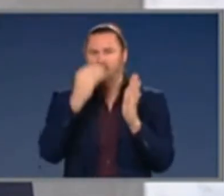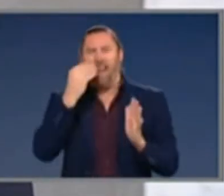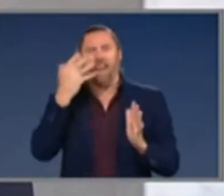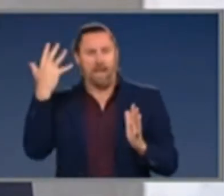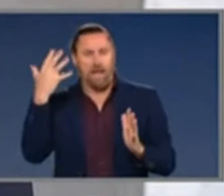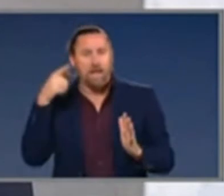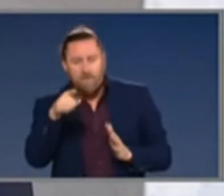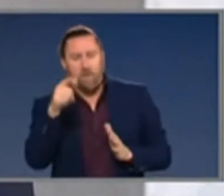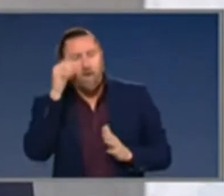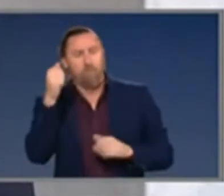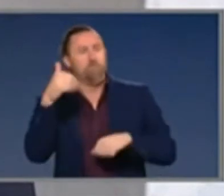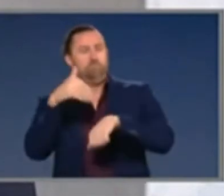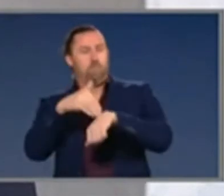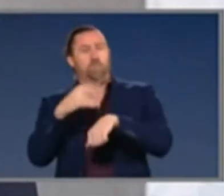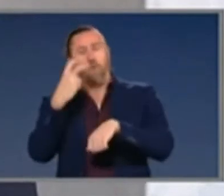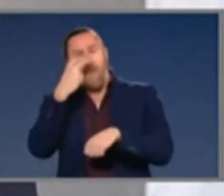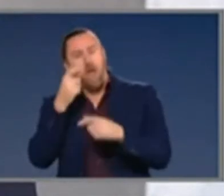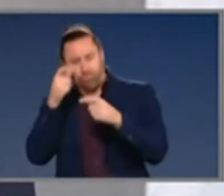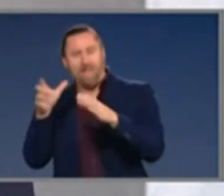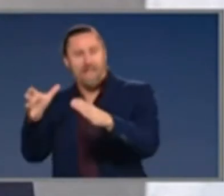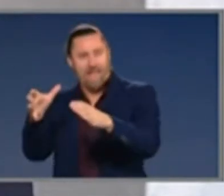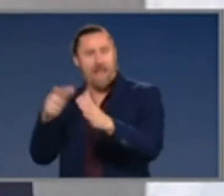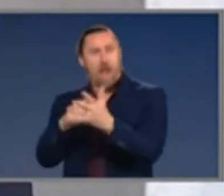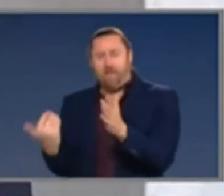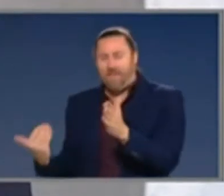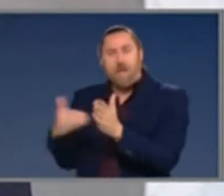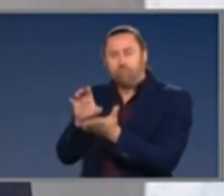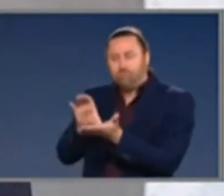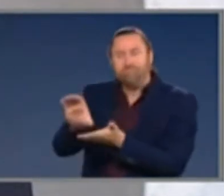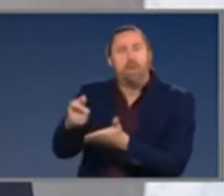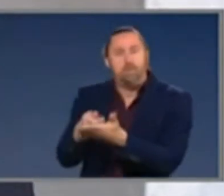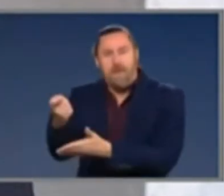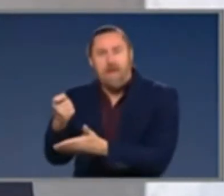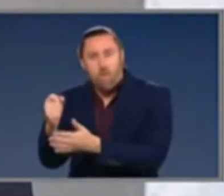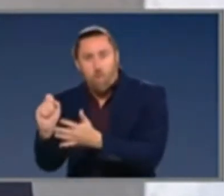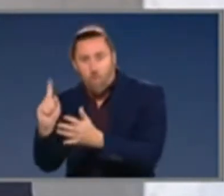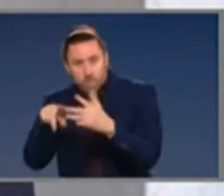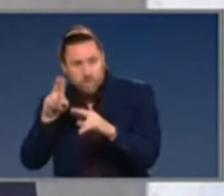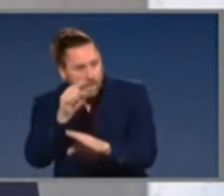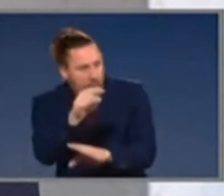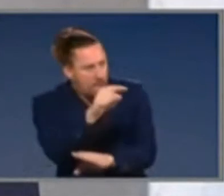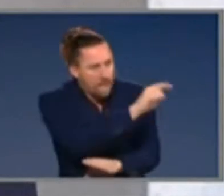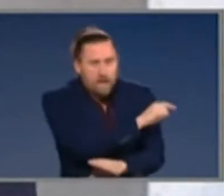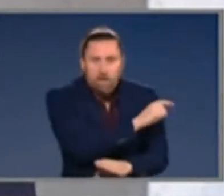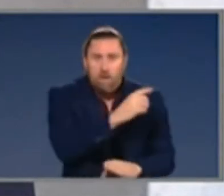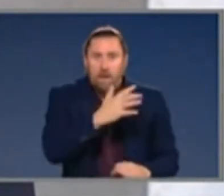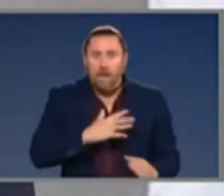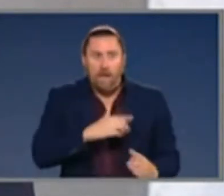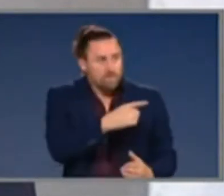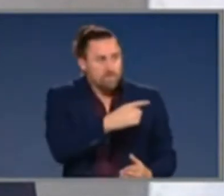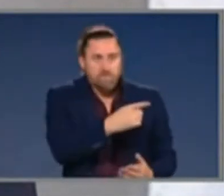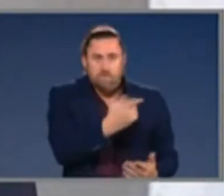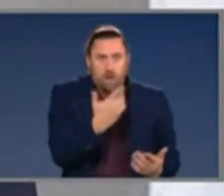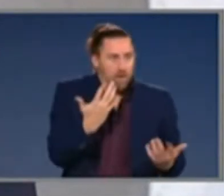issue. You've resolved the issue in aged care, but extending pandemic leave to others to ensure they aren't at work if they are